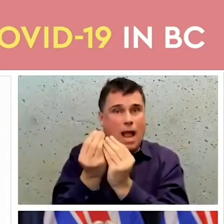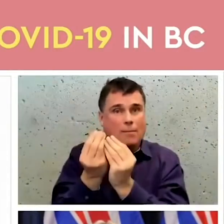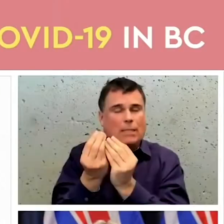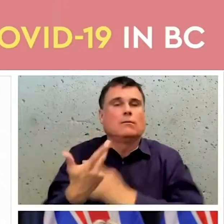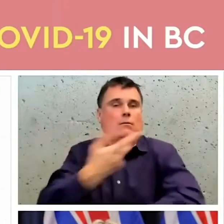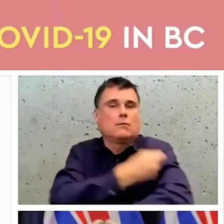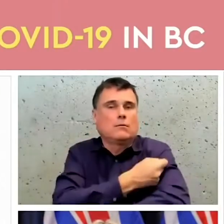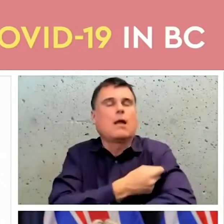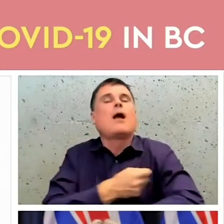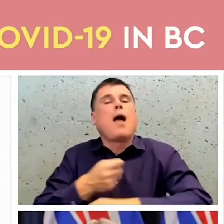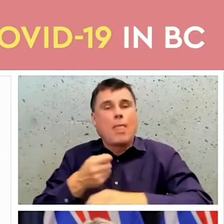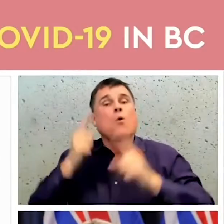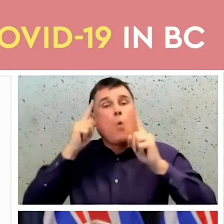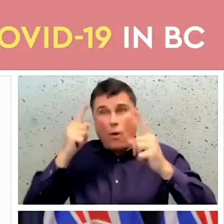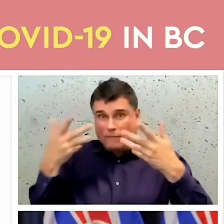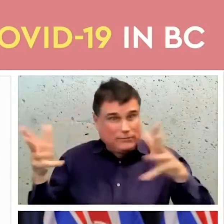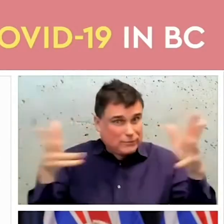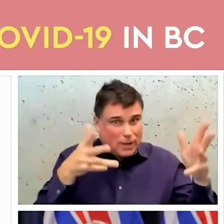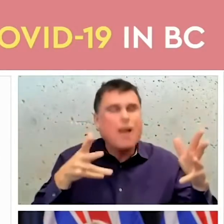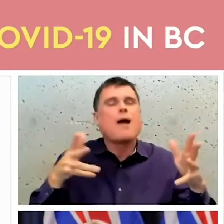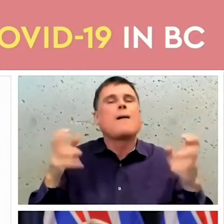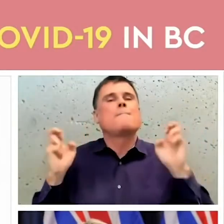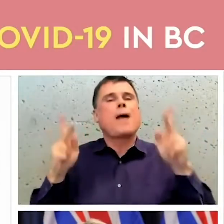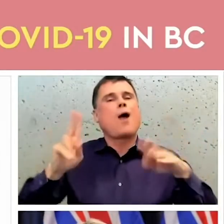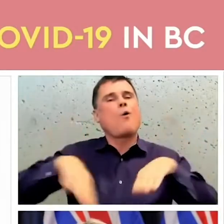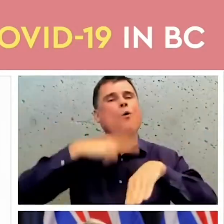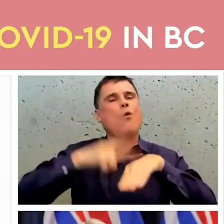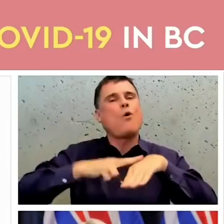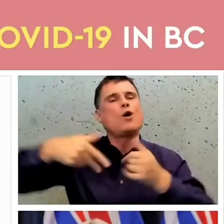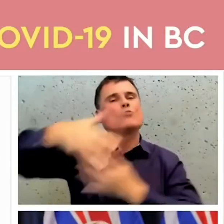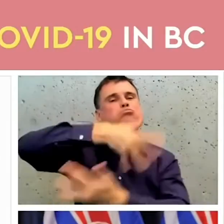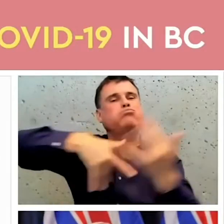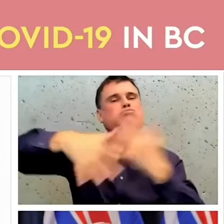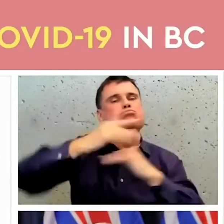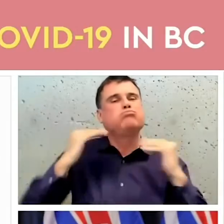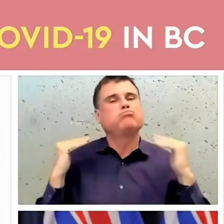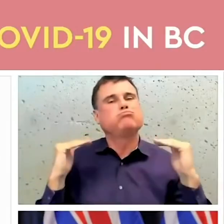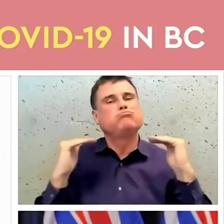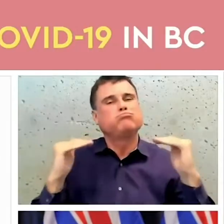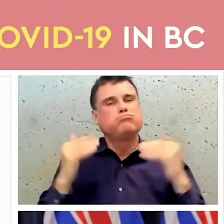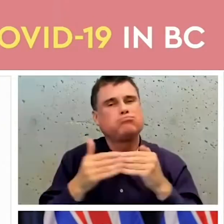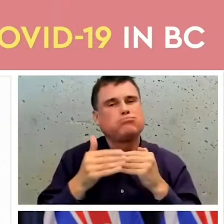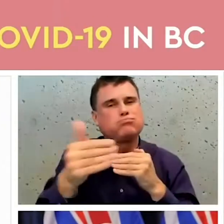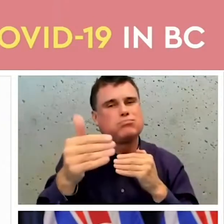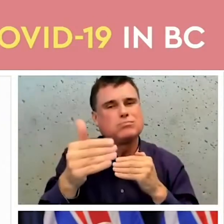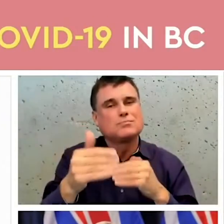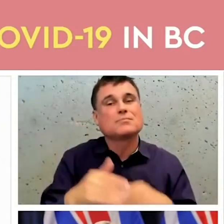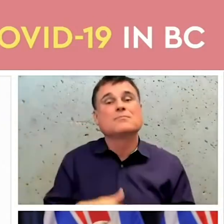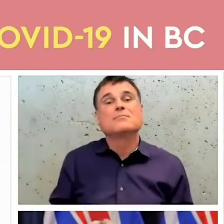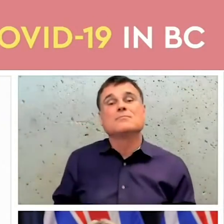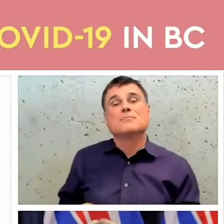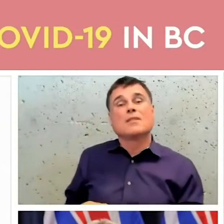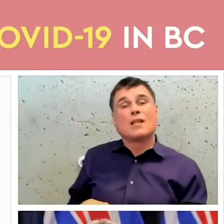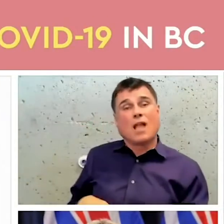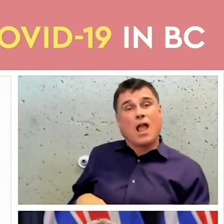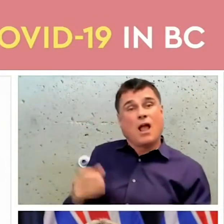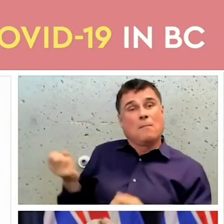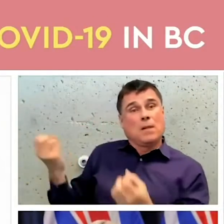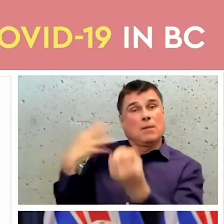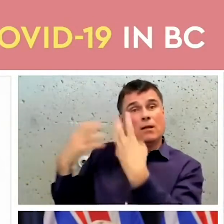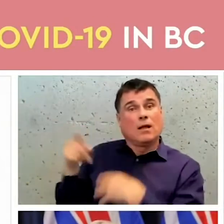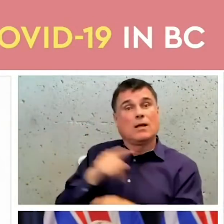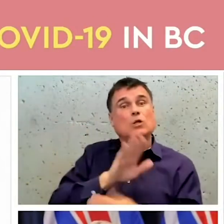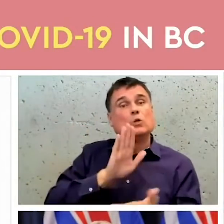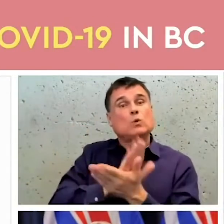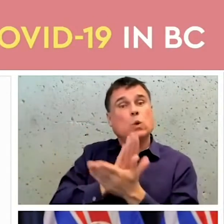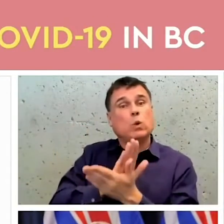young people in my life said, this is their third school year that's been affected by this. And the vaccine also